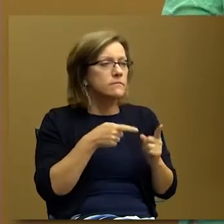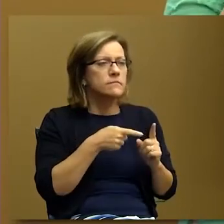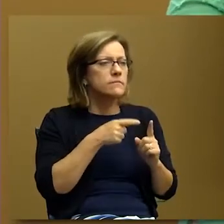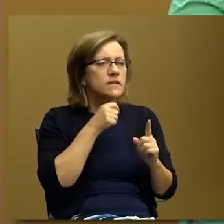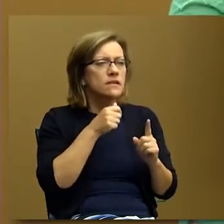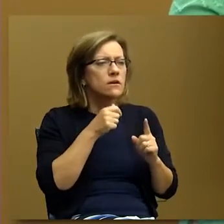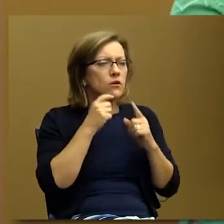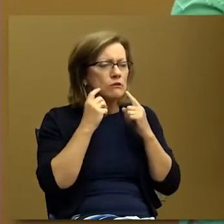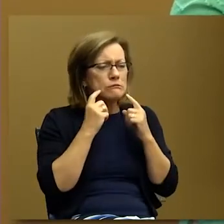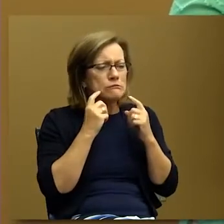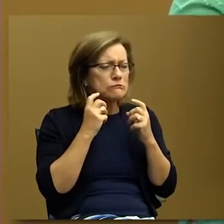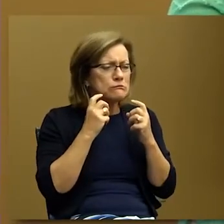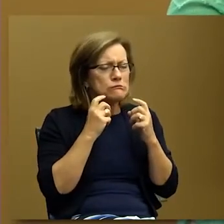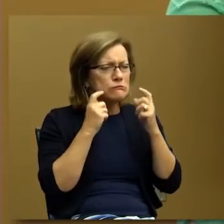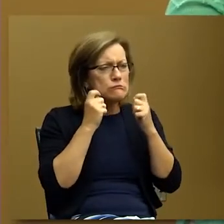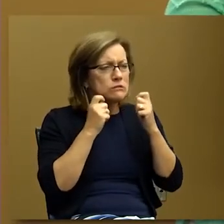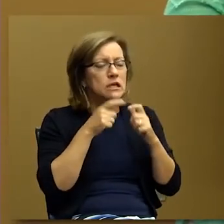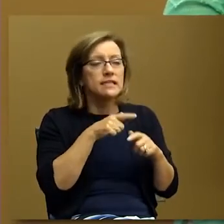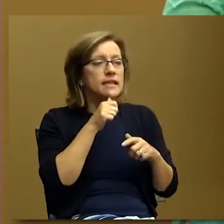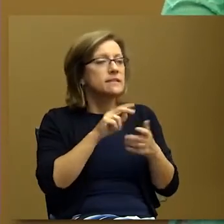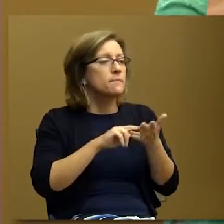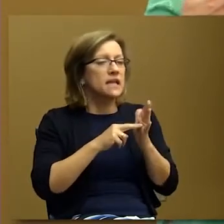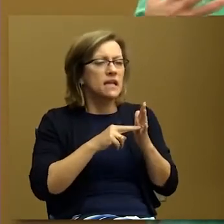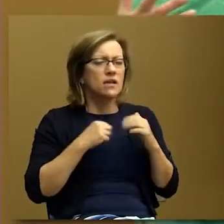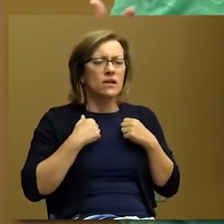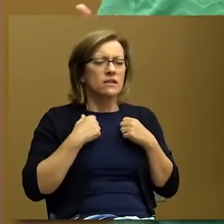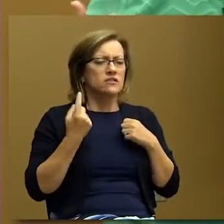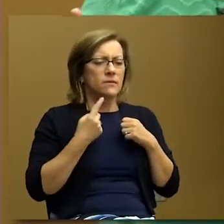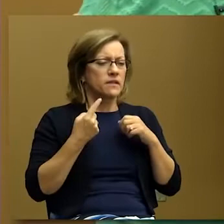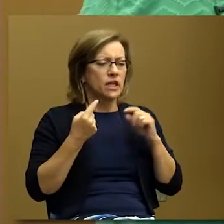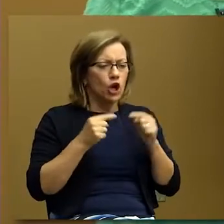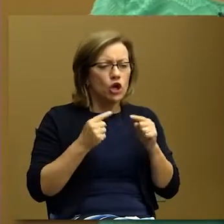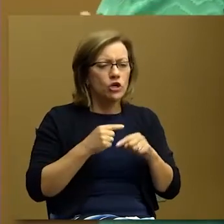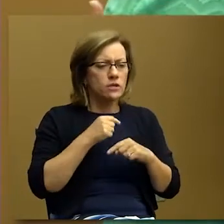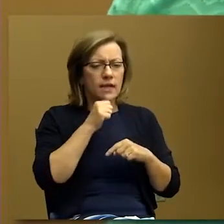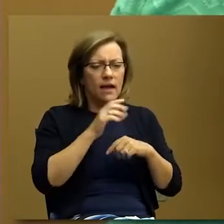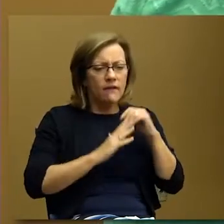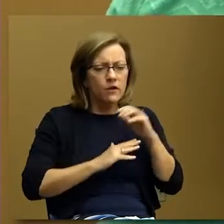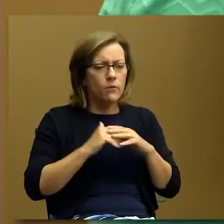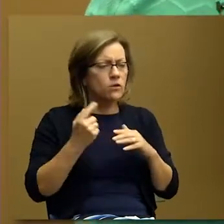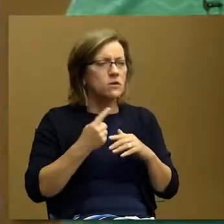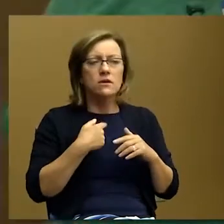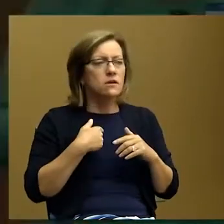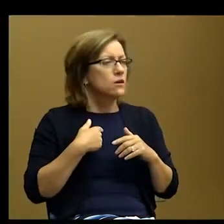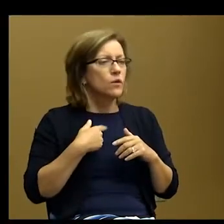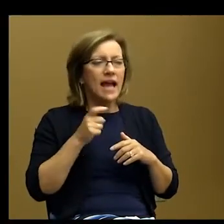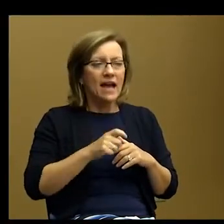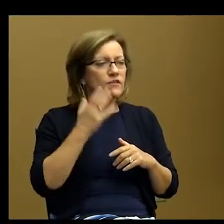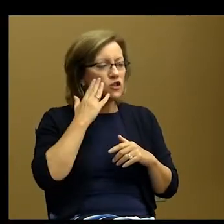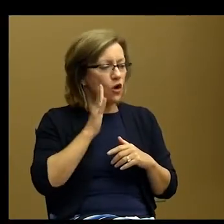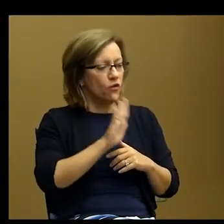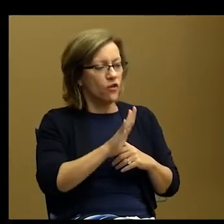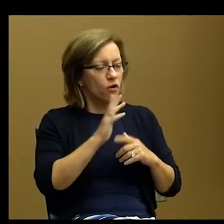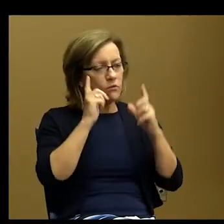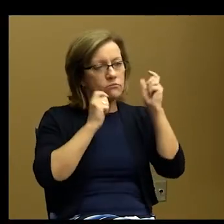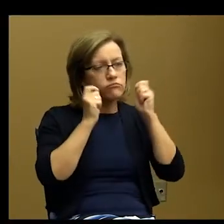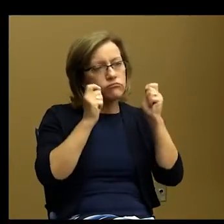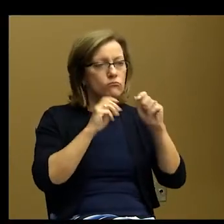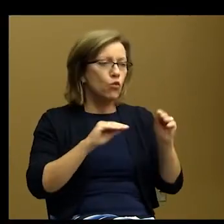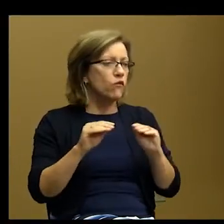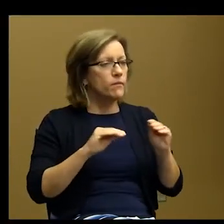I'm uncomfortable or whatever. We just have to know that about the kid. Sometimes it's